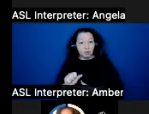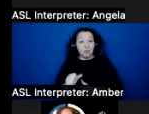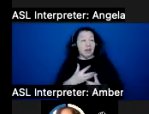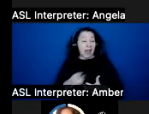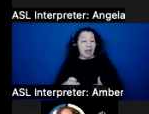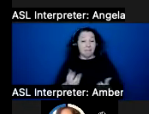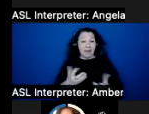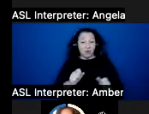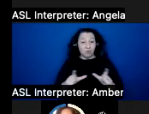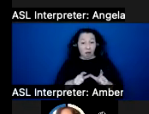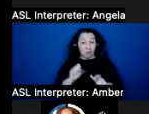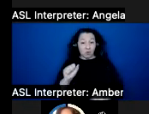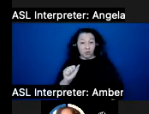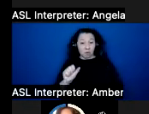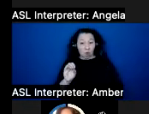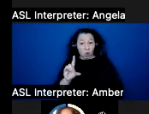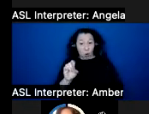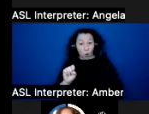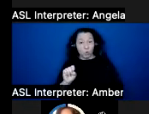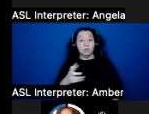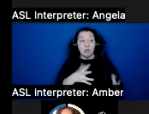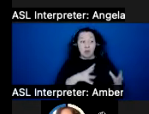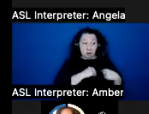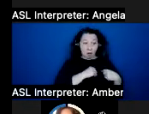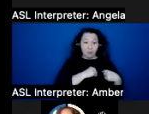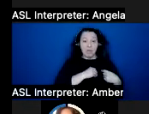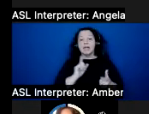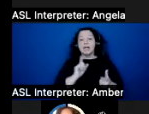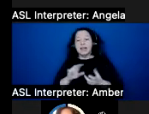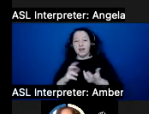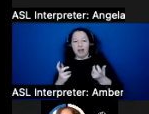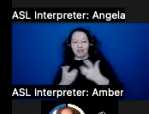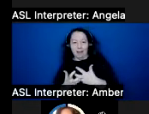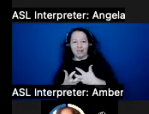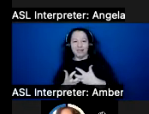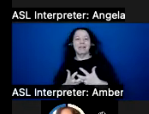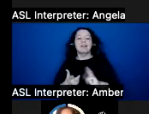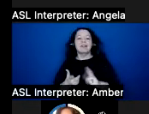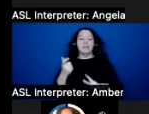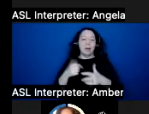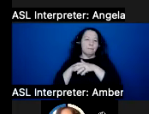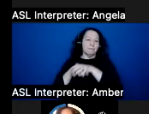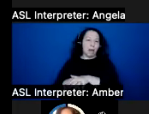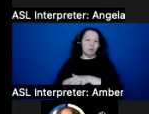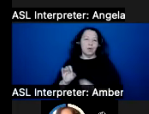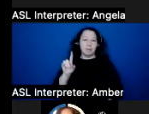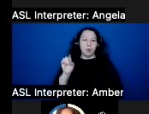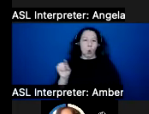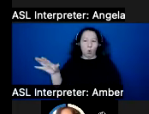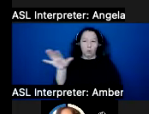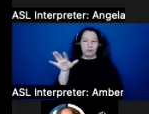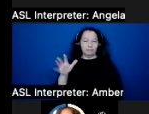assault codes have been adopted and then later adapted by or from mainstream codes.